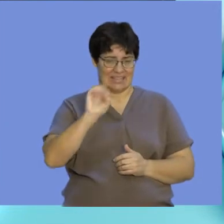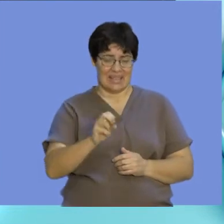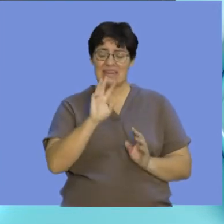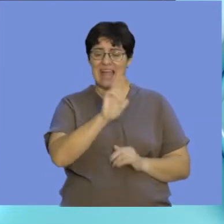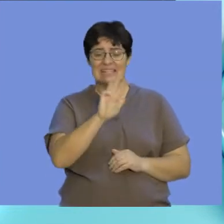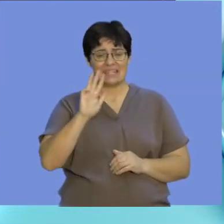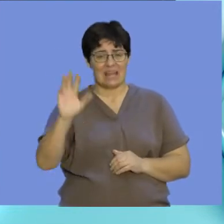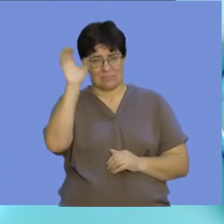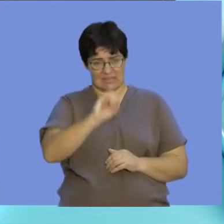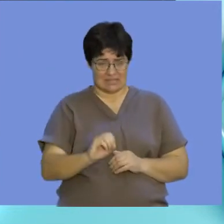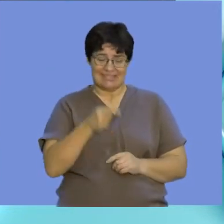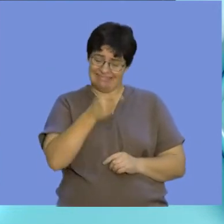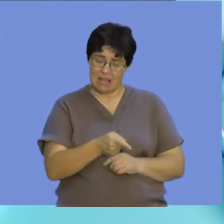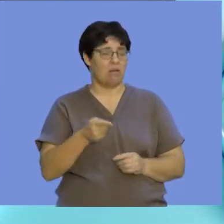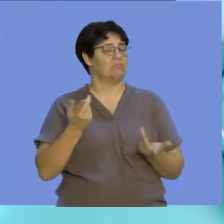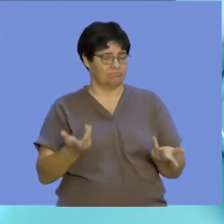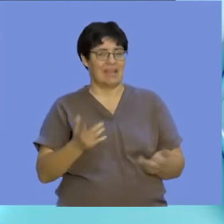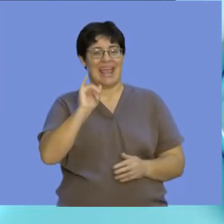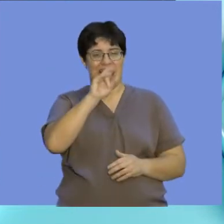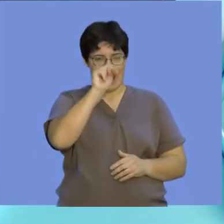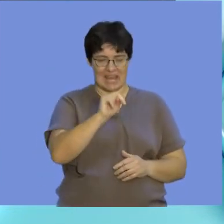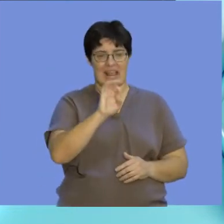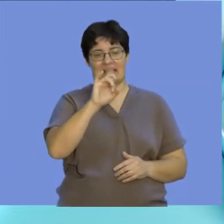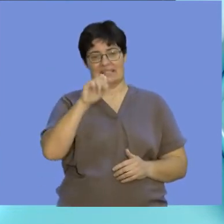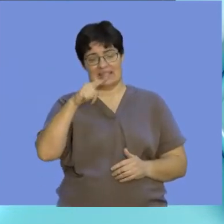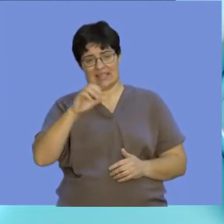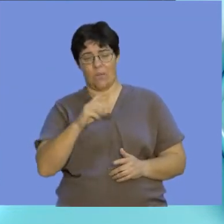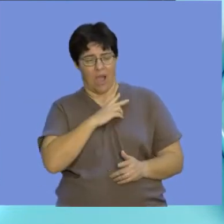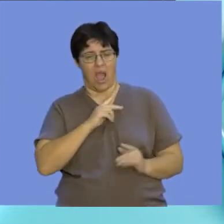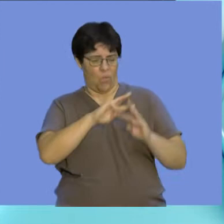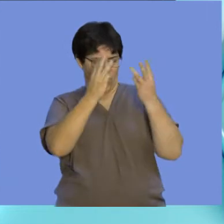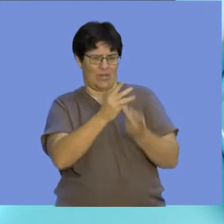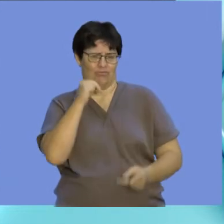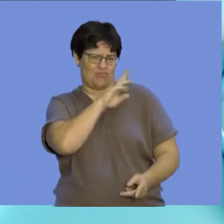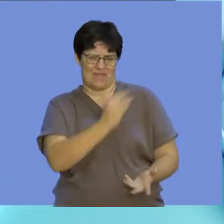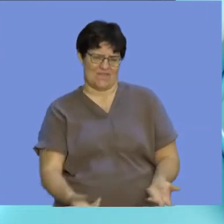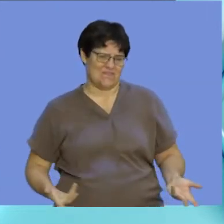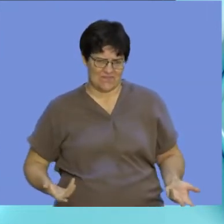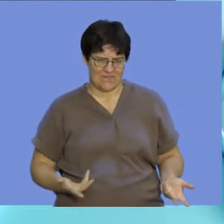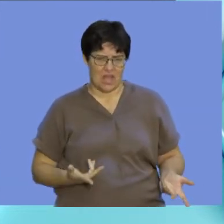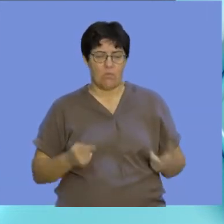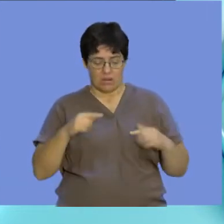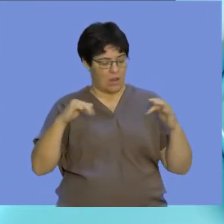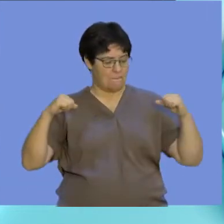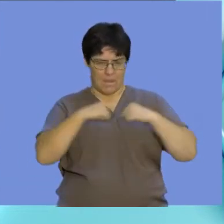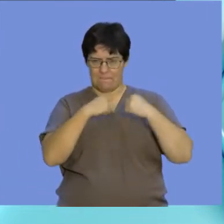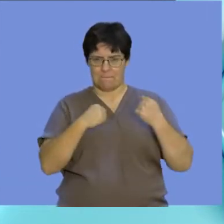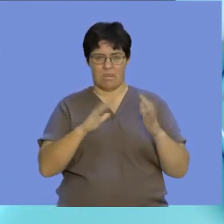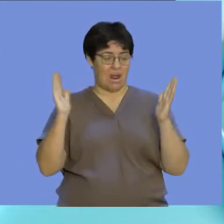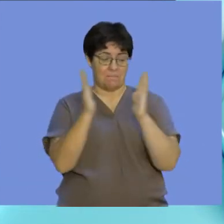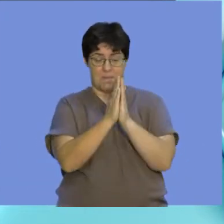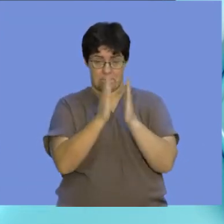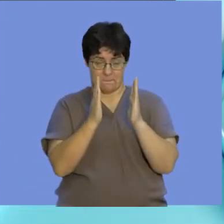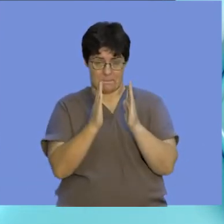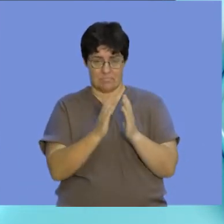are inelastic because we live in a real world. So when two objects collide, even like when I clap my hands,